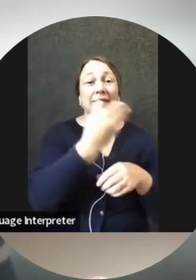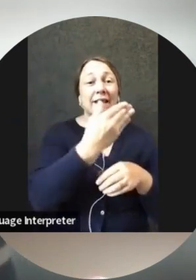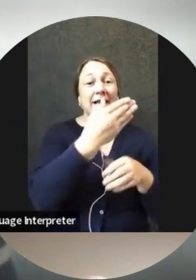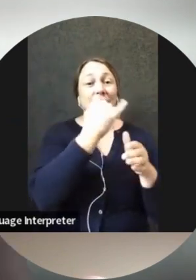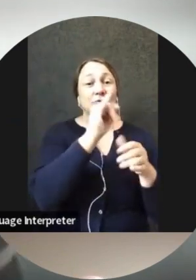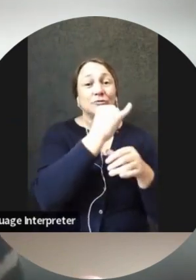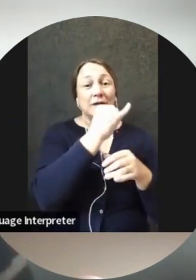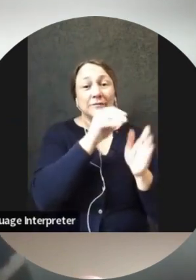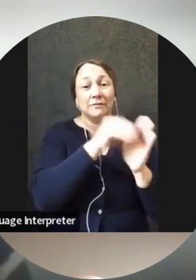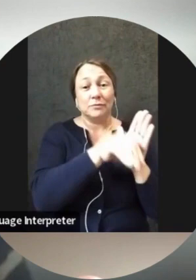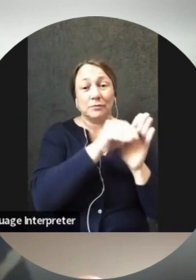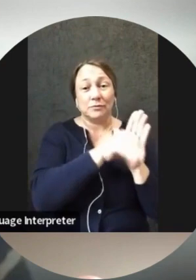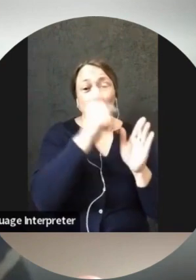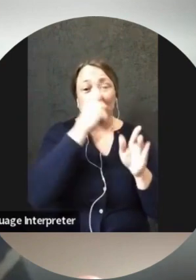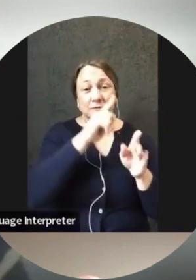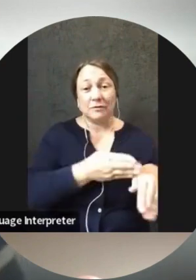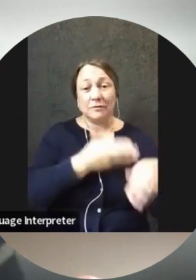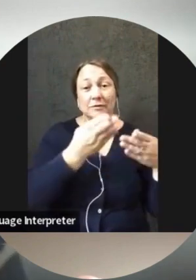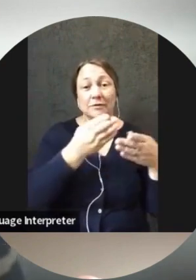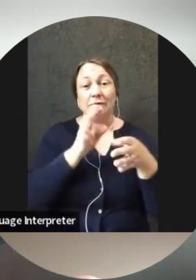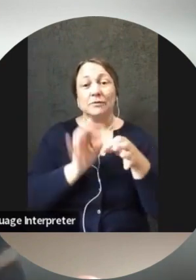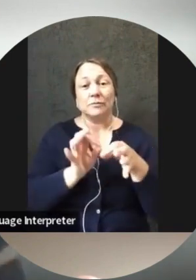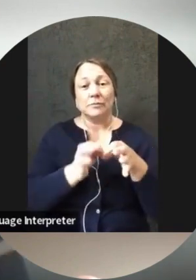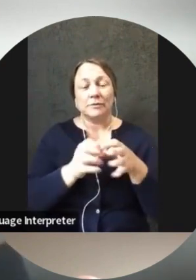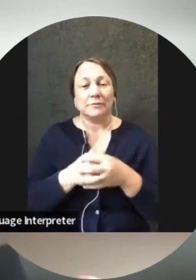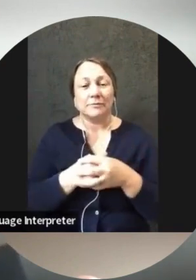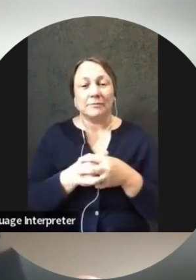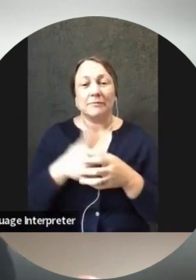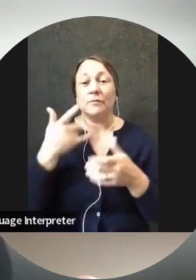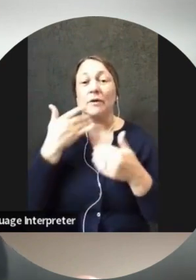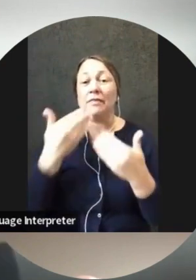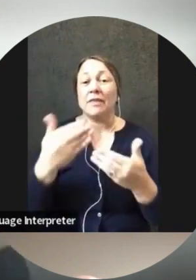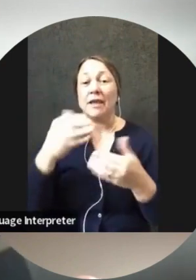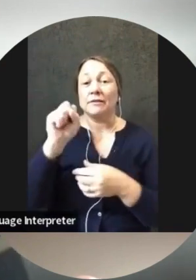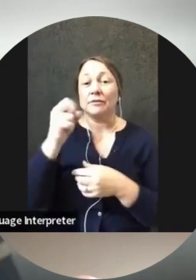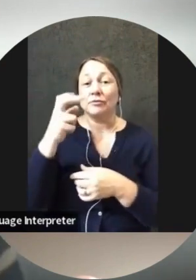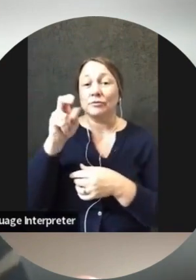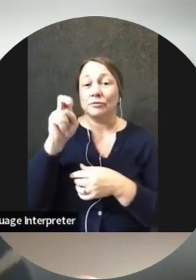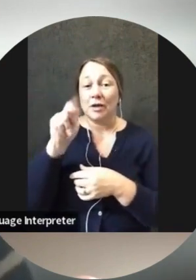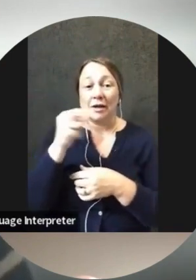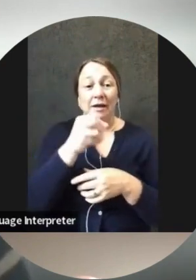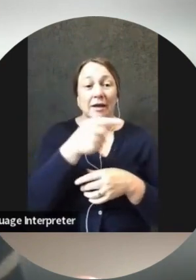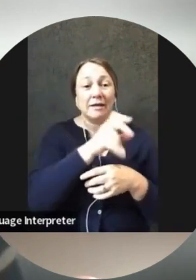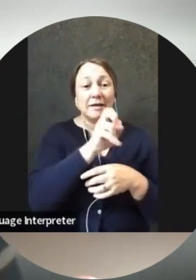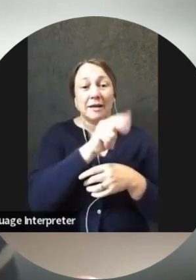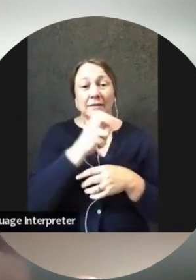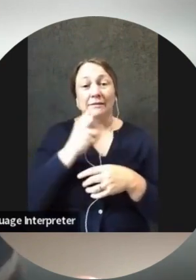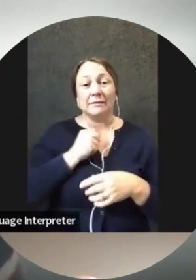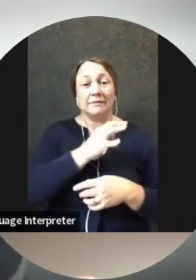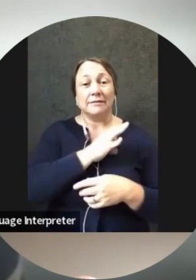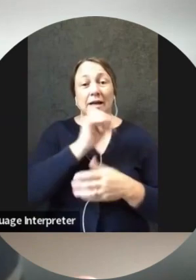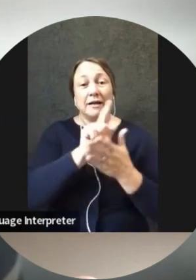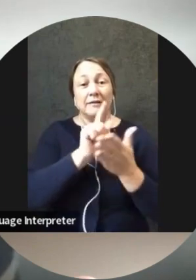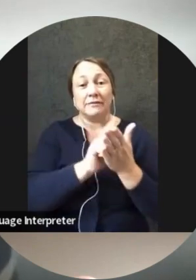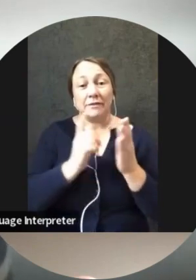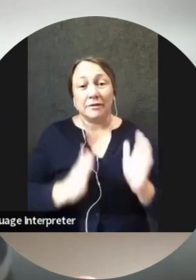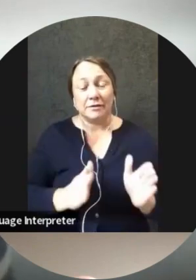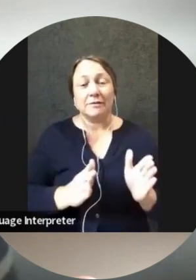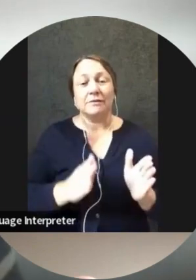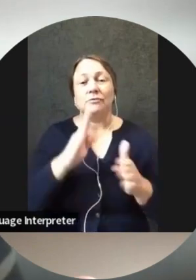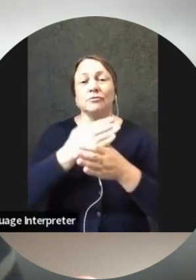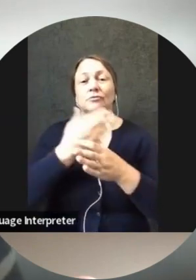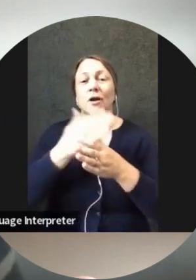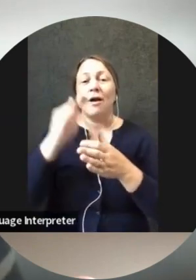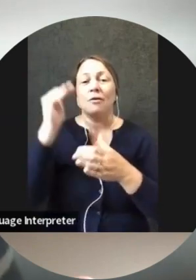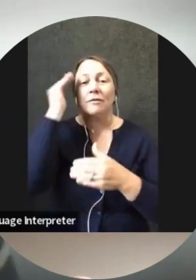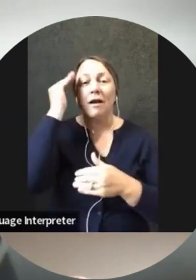Language Services, for providing ASL interpretation. Thanks to Shannon Barnes and Ken Kolb, our staff attorneys, who shared all this knowledge about all the